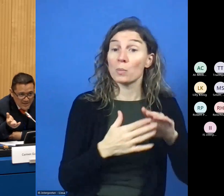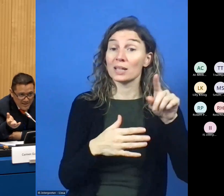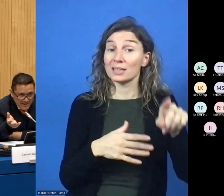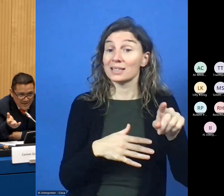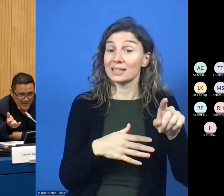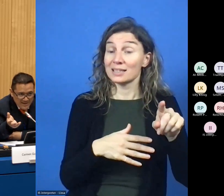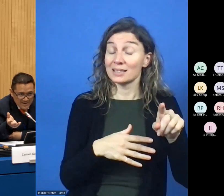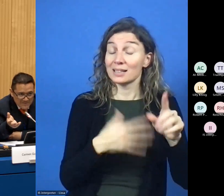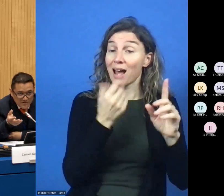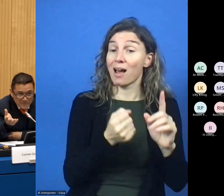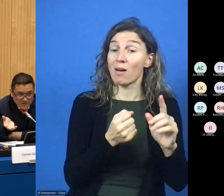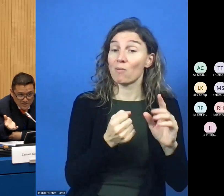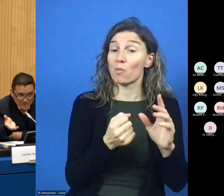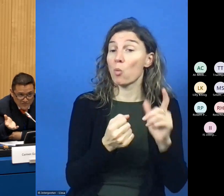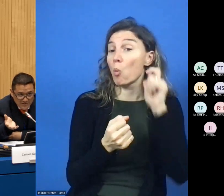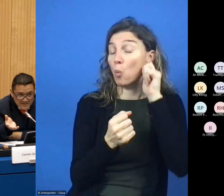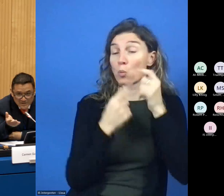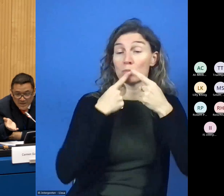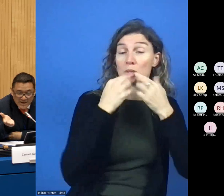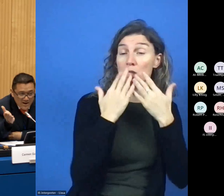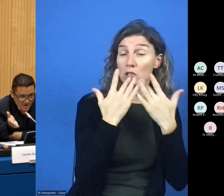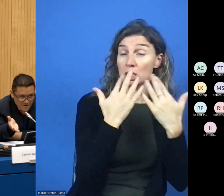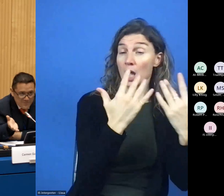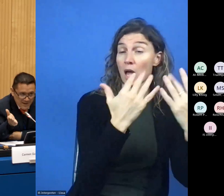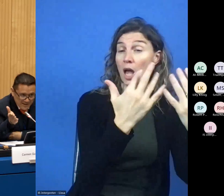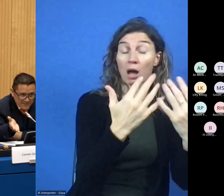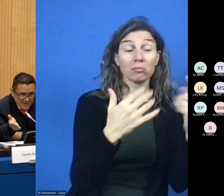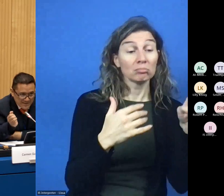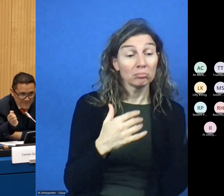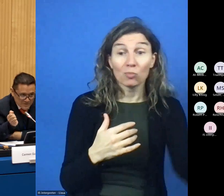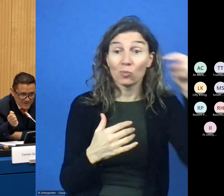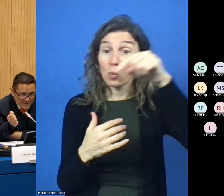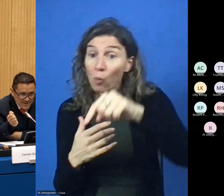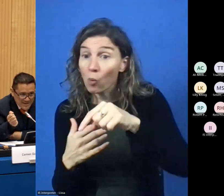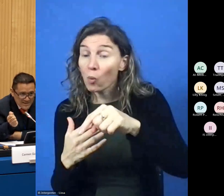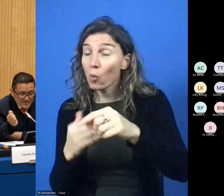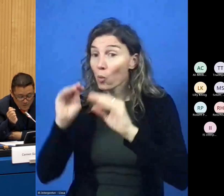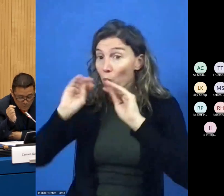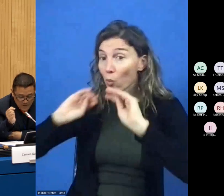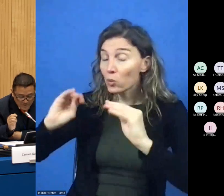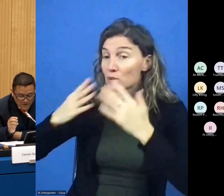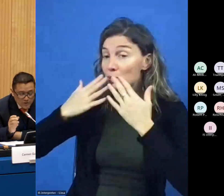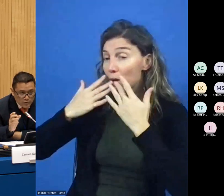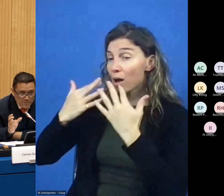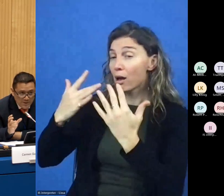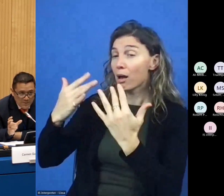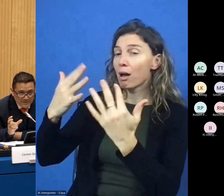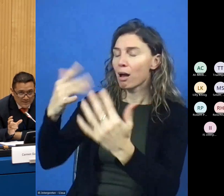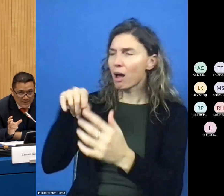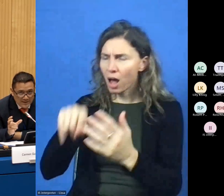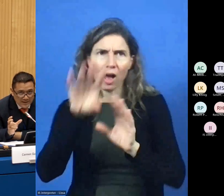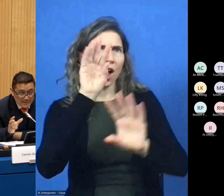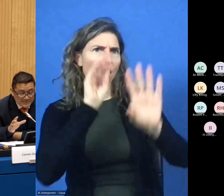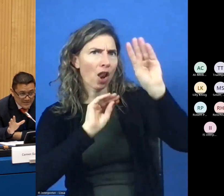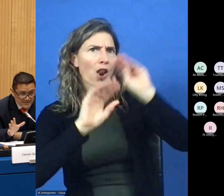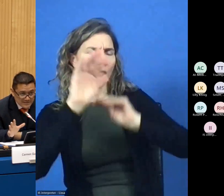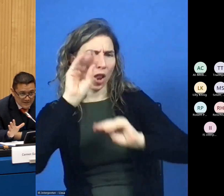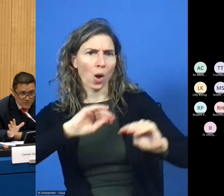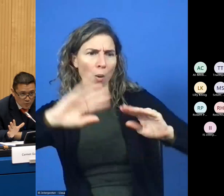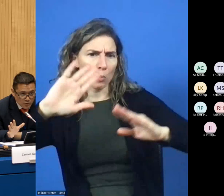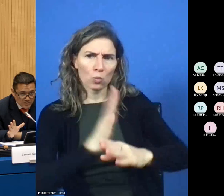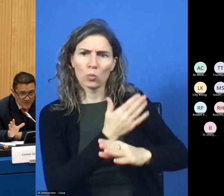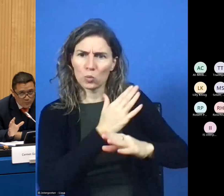sing for the children, so they can learn by the music. So we are trying to implement in